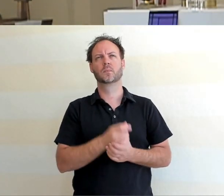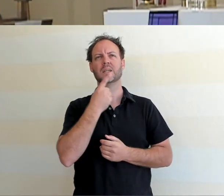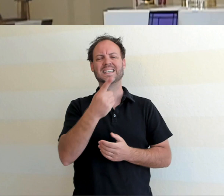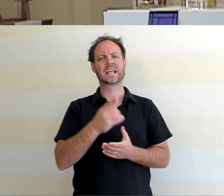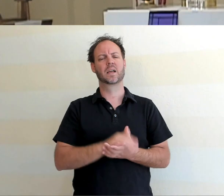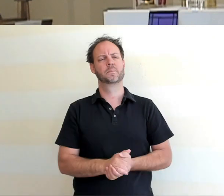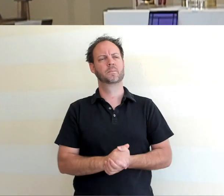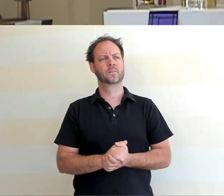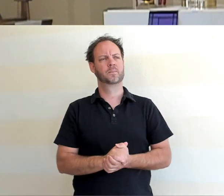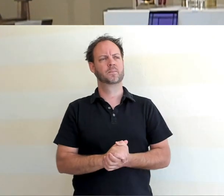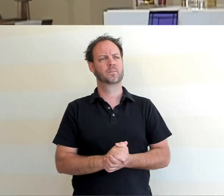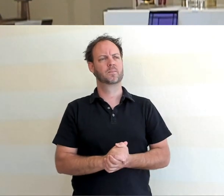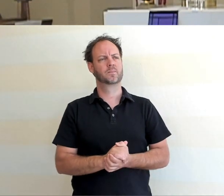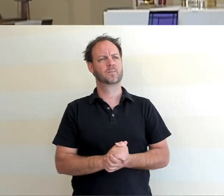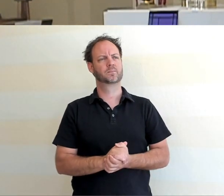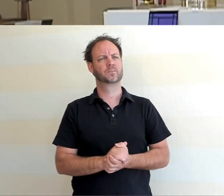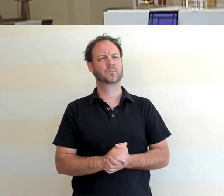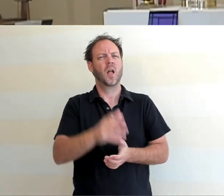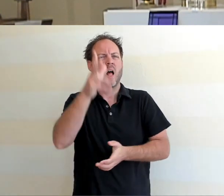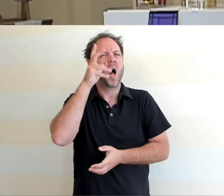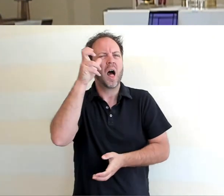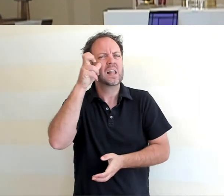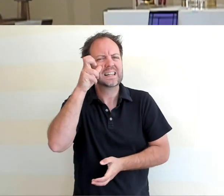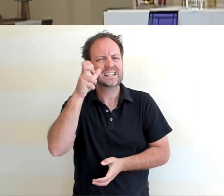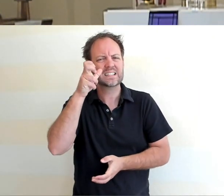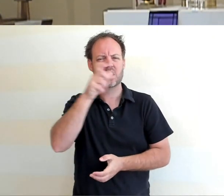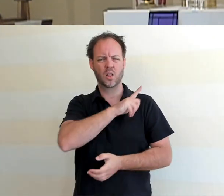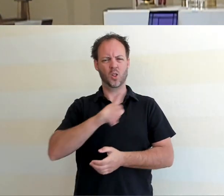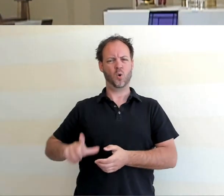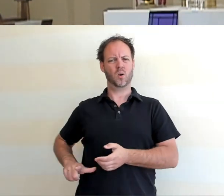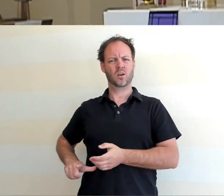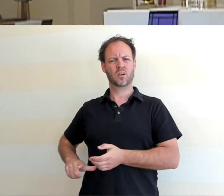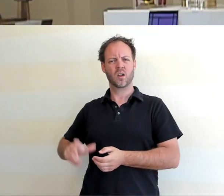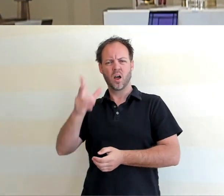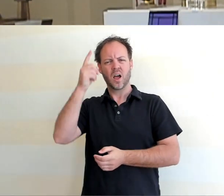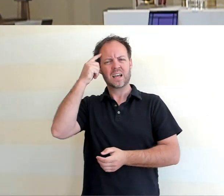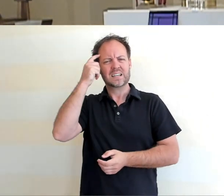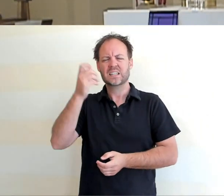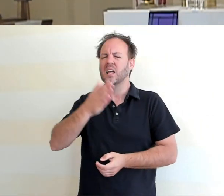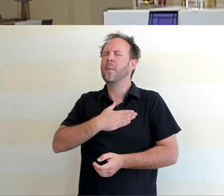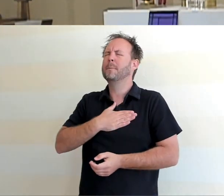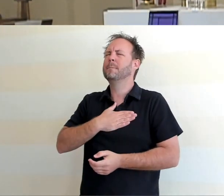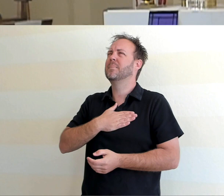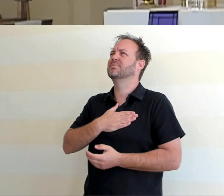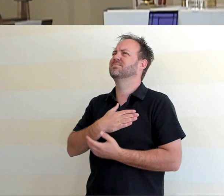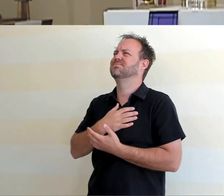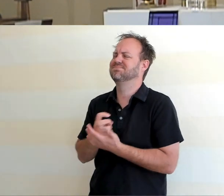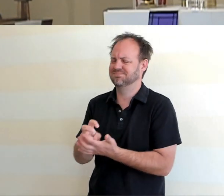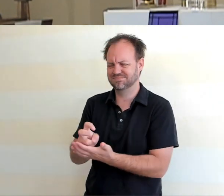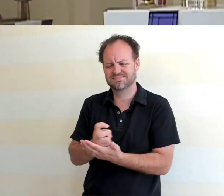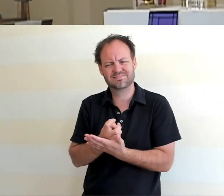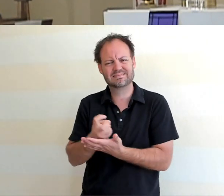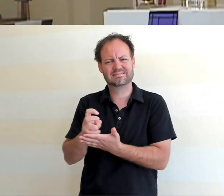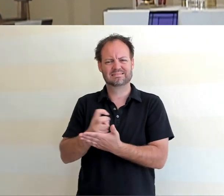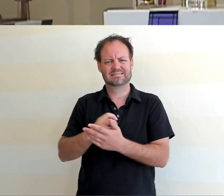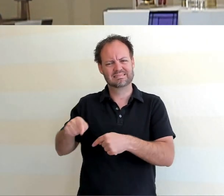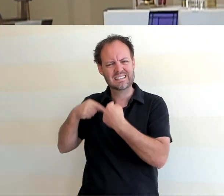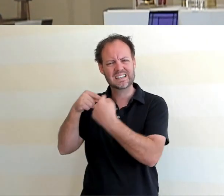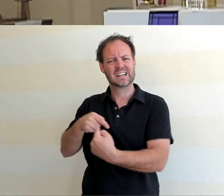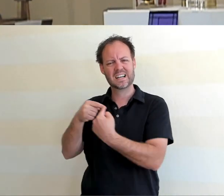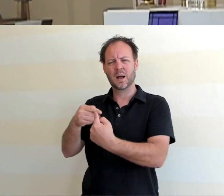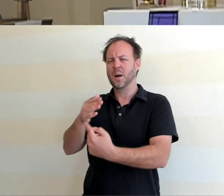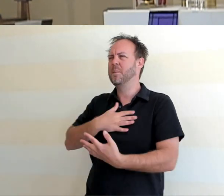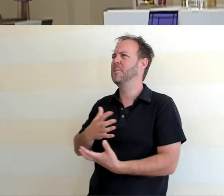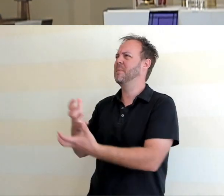They say, "Give ear to my words, O Lord. Consider my groaning. Listen to my cry for